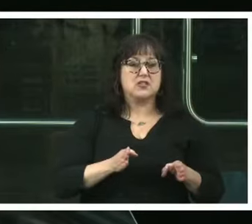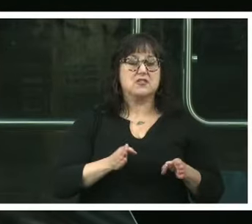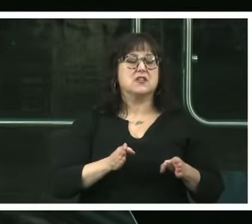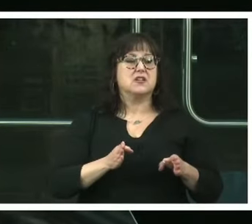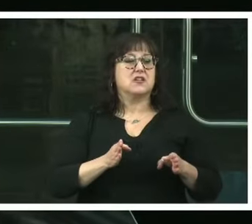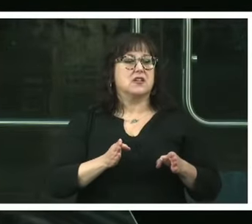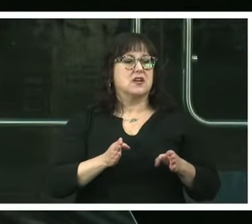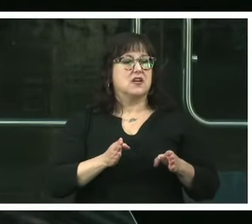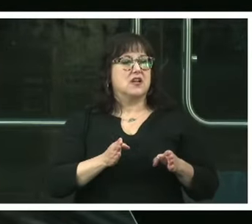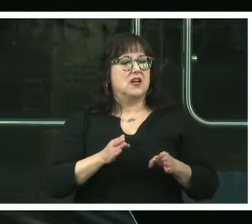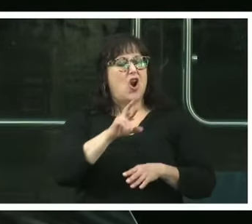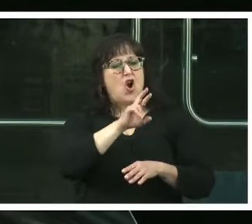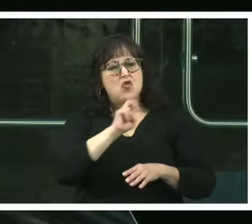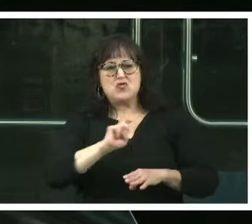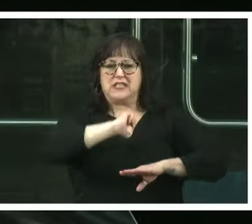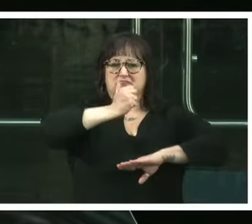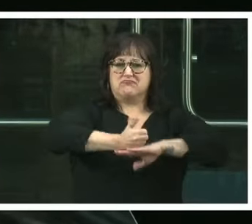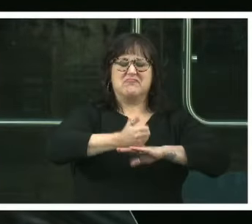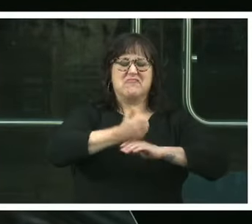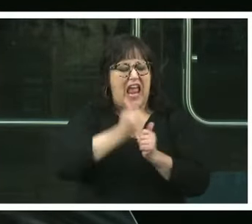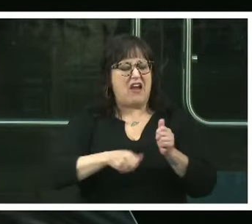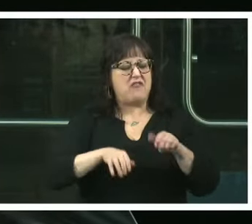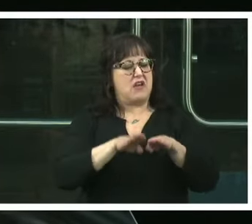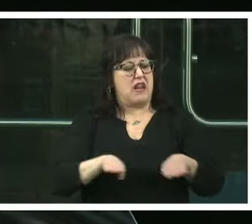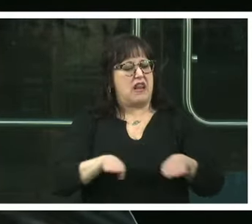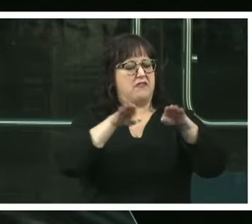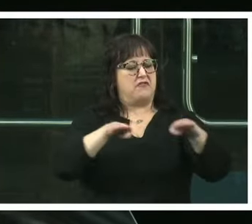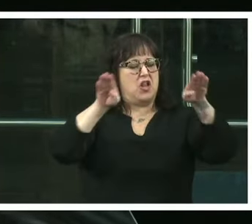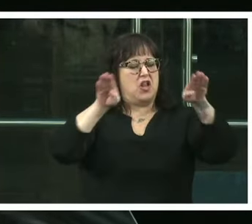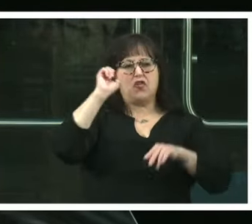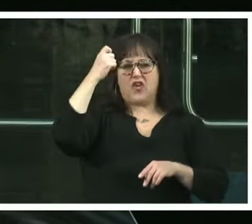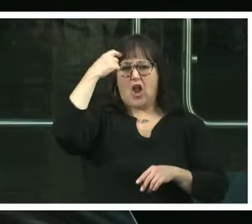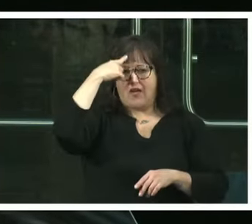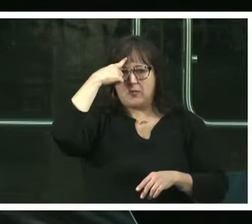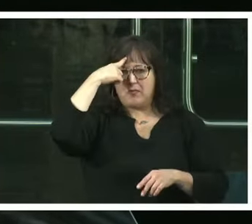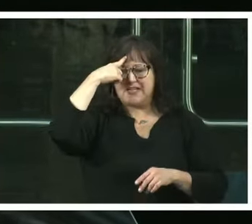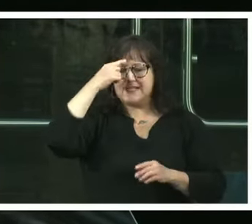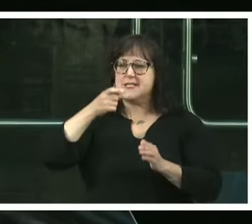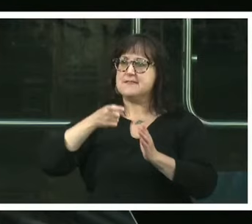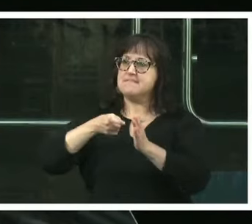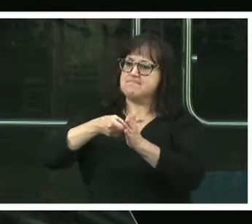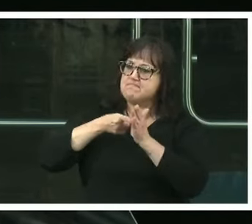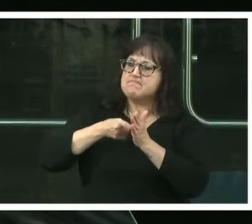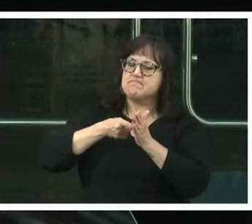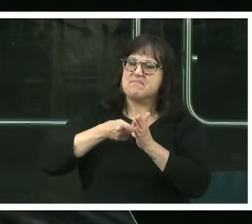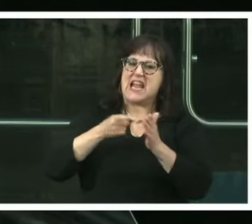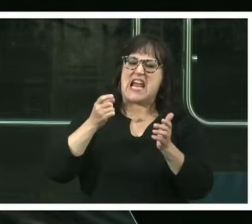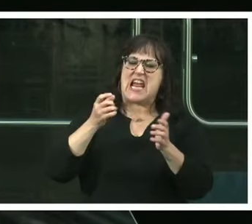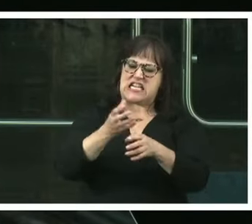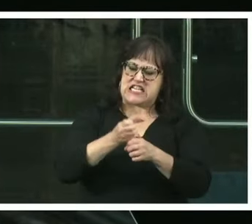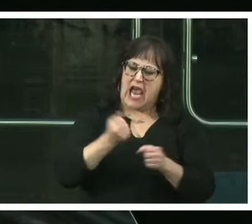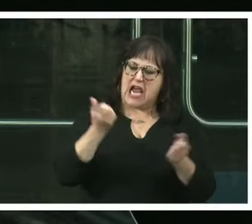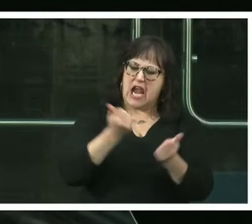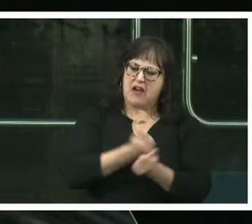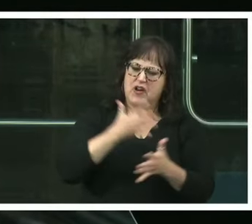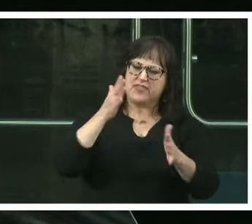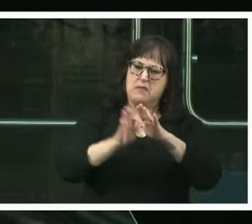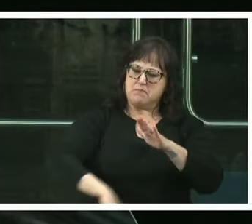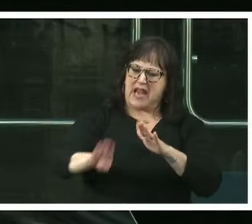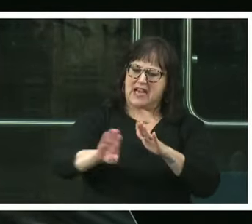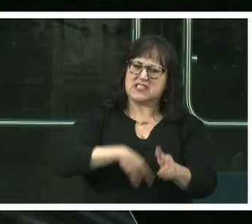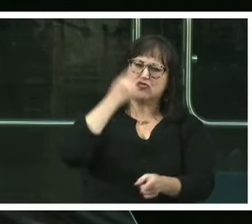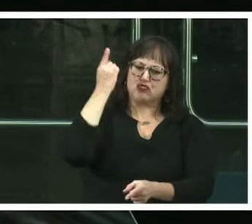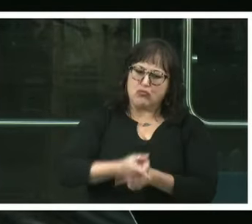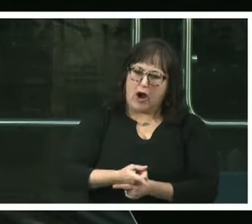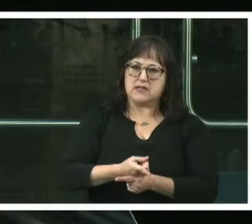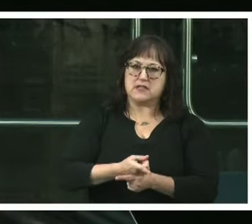reinstilled every level of government with a mandate to get the basics right, to deliver the